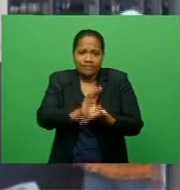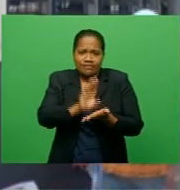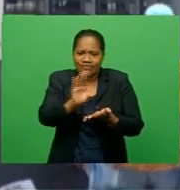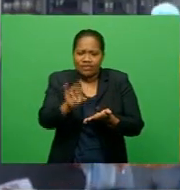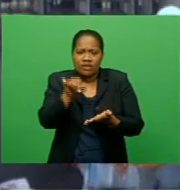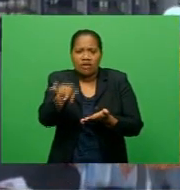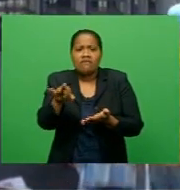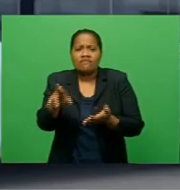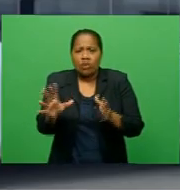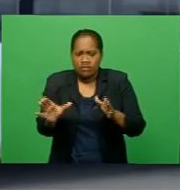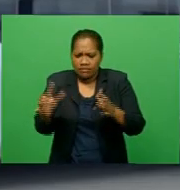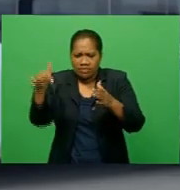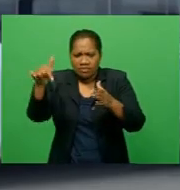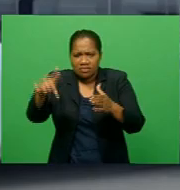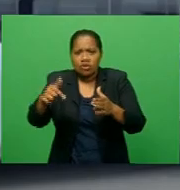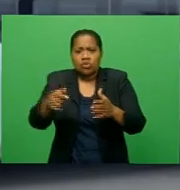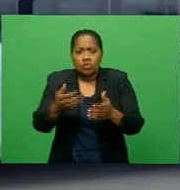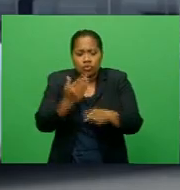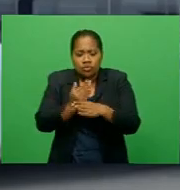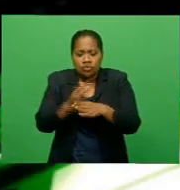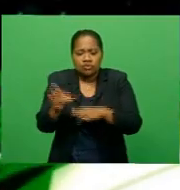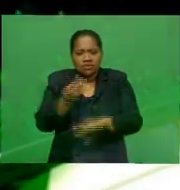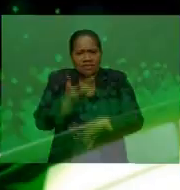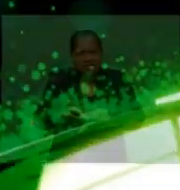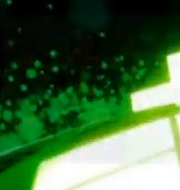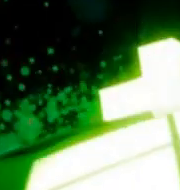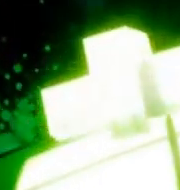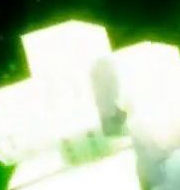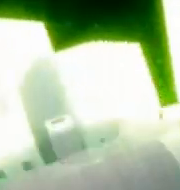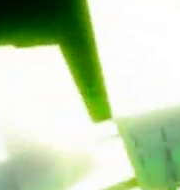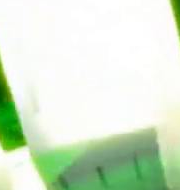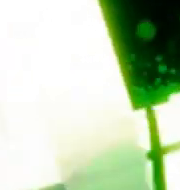option to operate from the new complex.